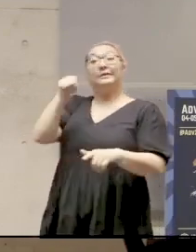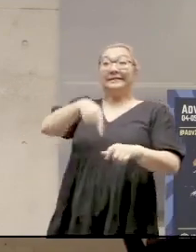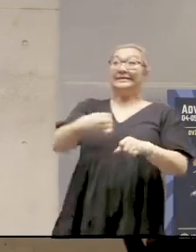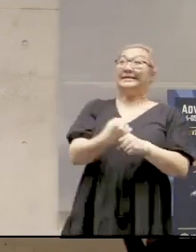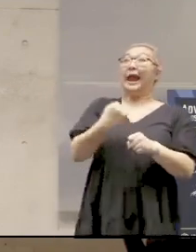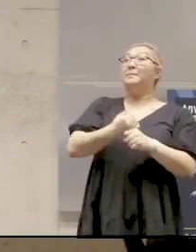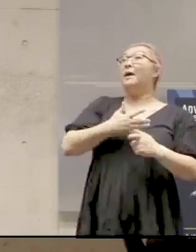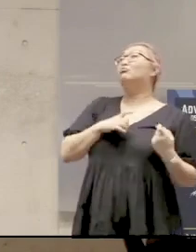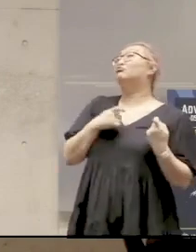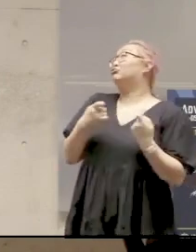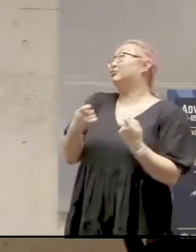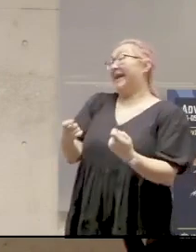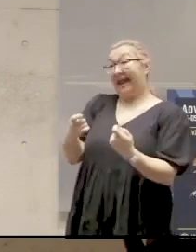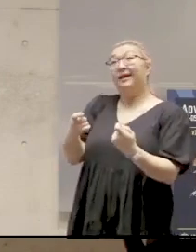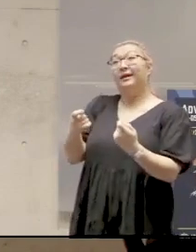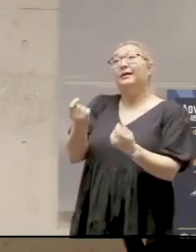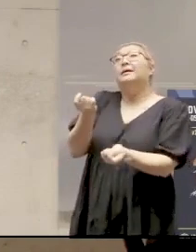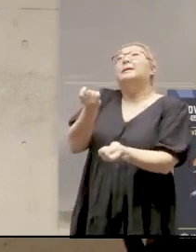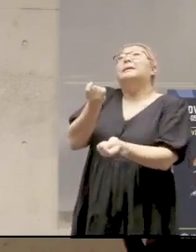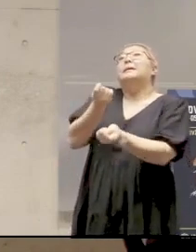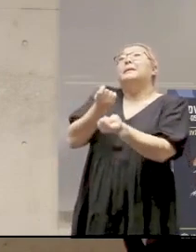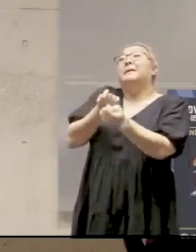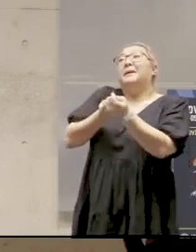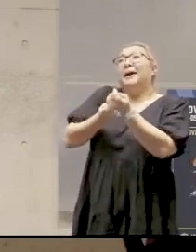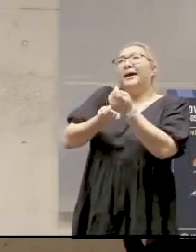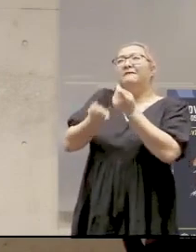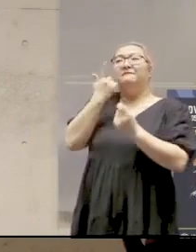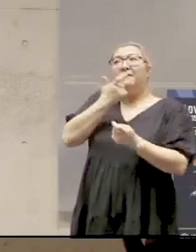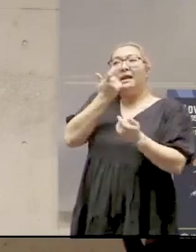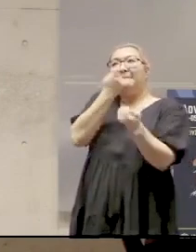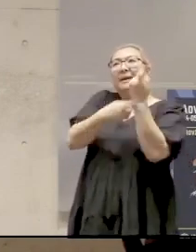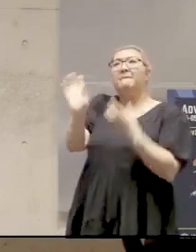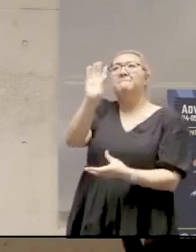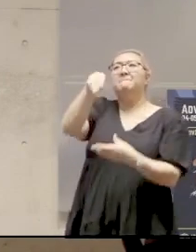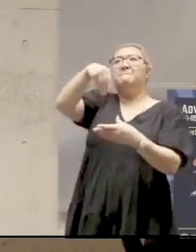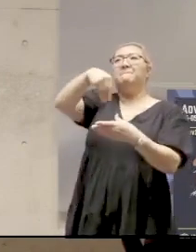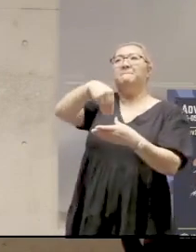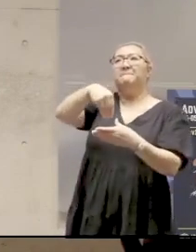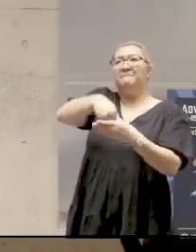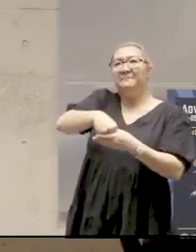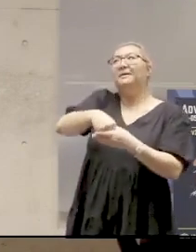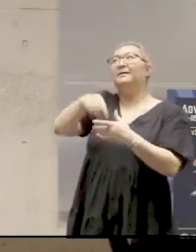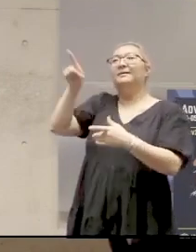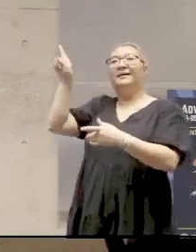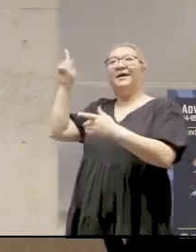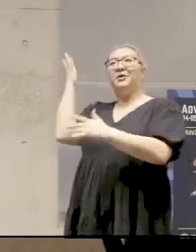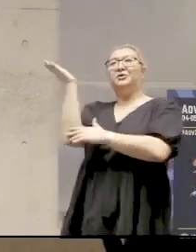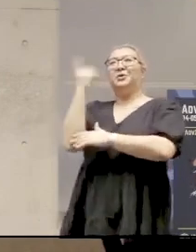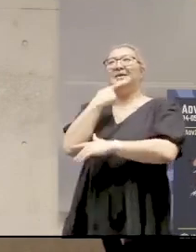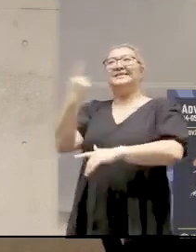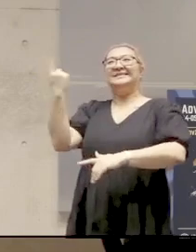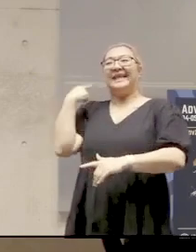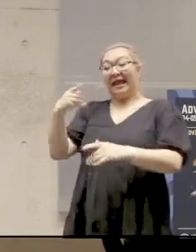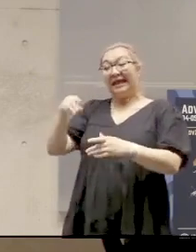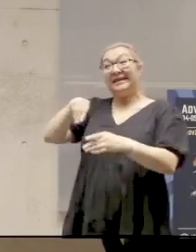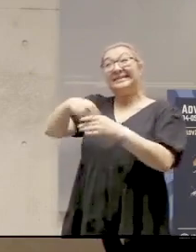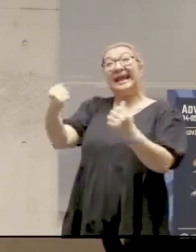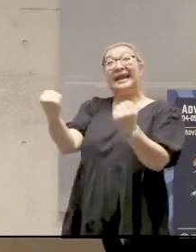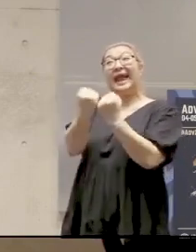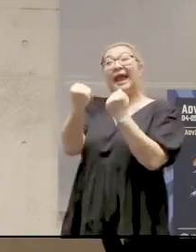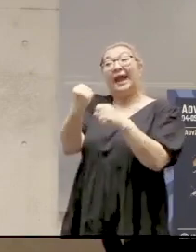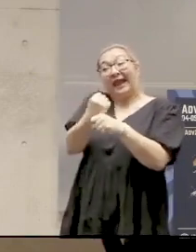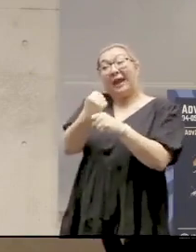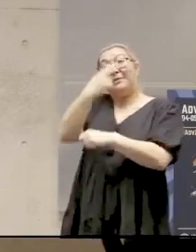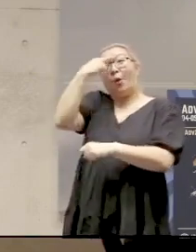about ended up being part of one of yesterday's talks. It was an FMV game called Conspiracies, which is basically Greek Tex